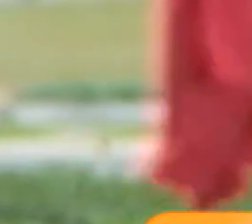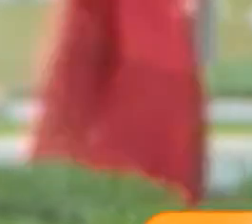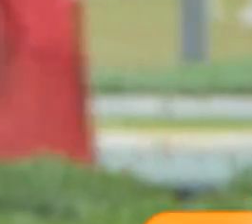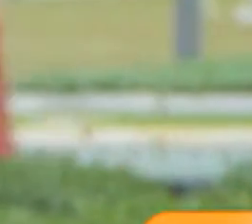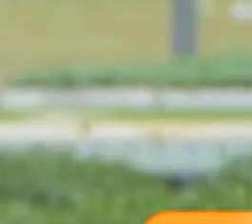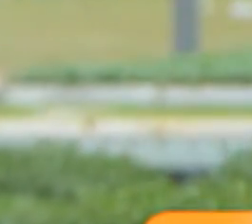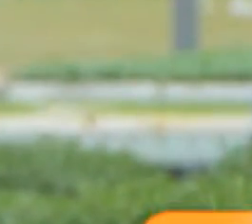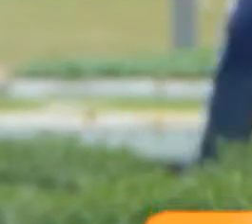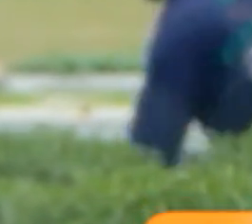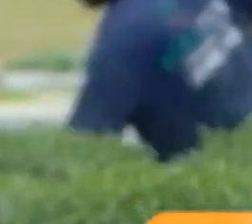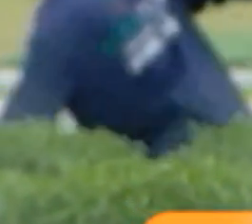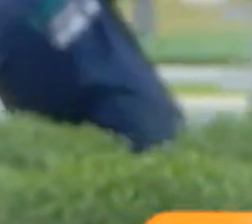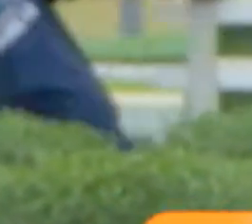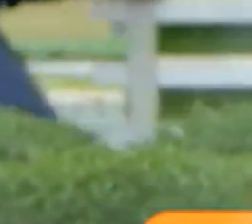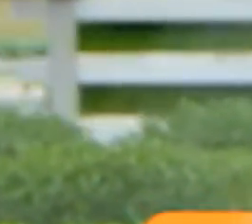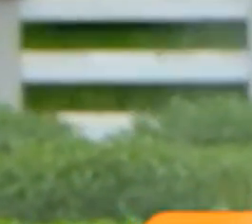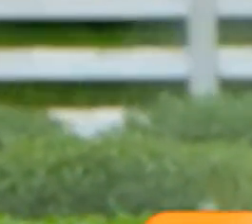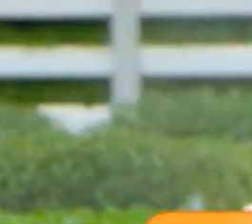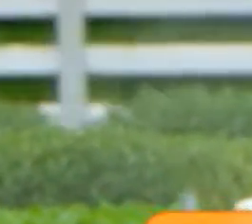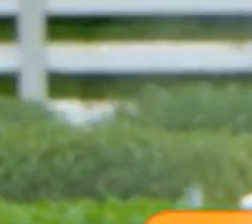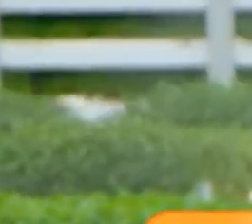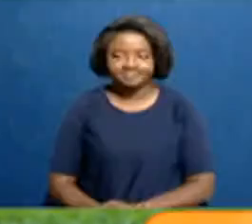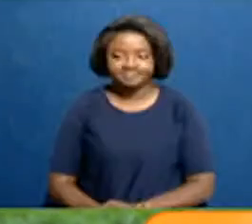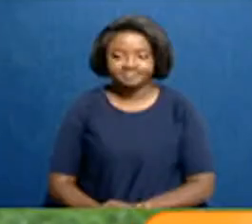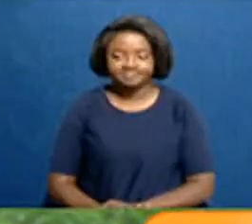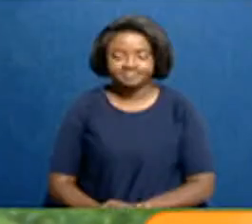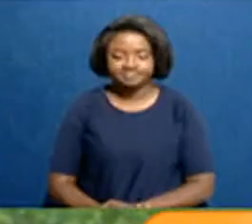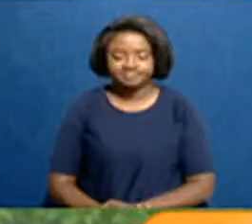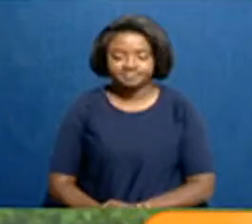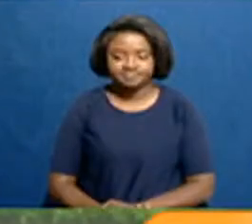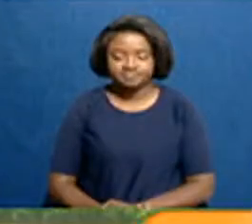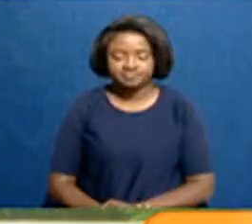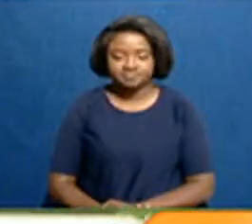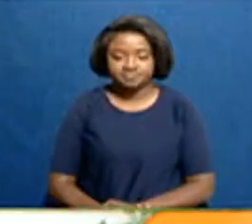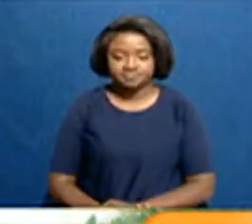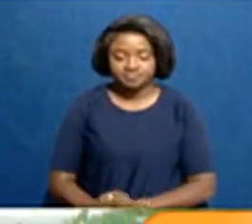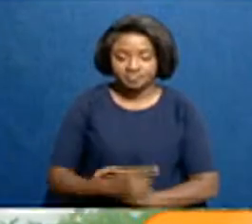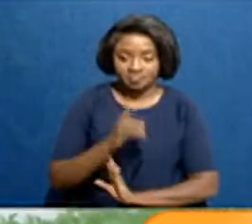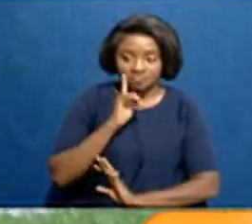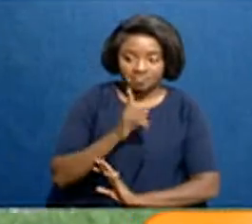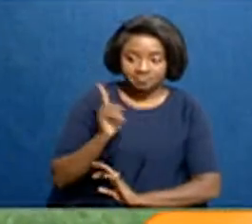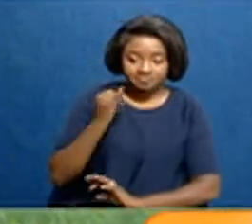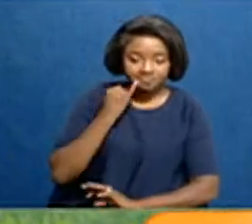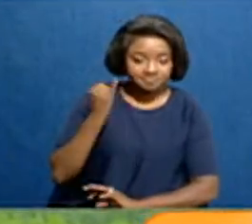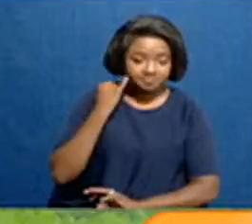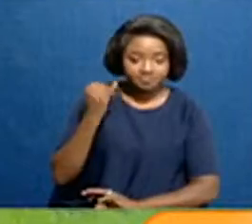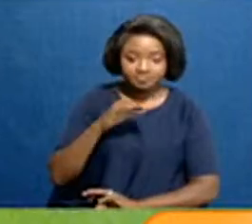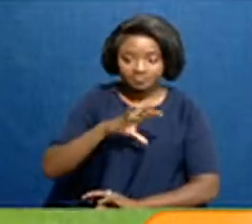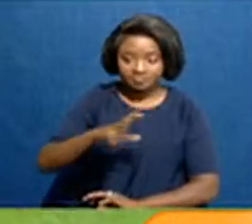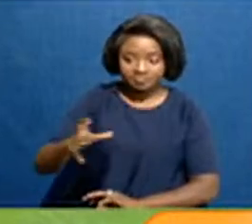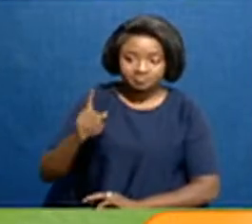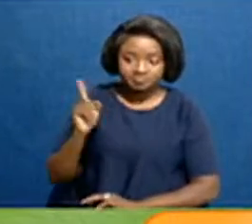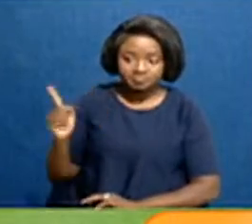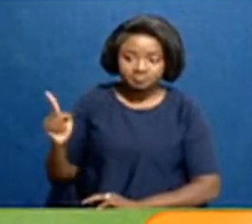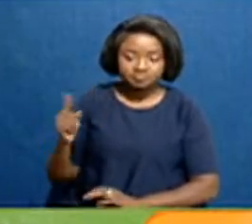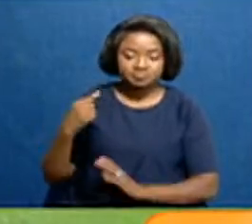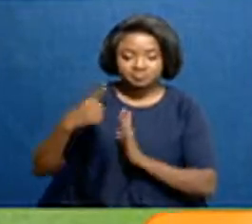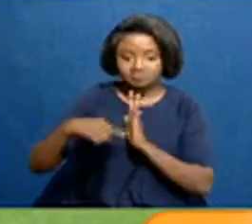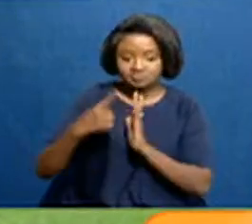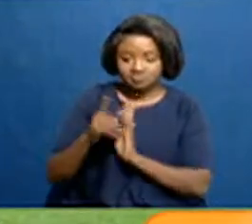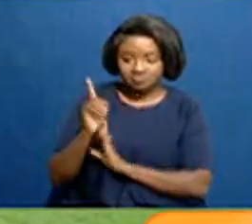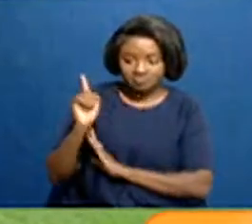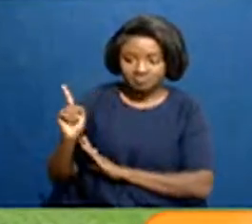Five kilometers from Naivasha town in Nakuru County, a state-of-the-art facility is reshaping the landscape of